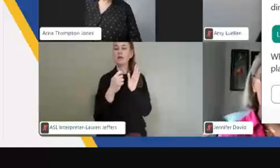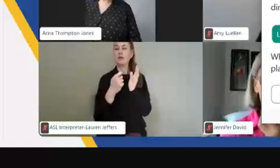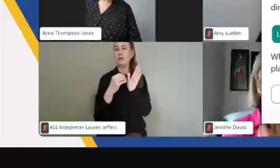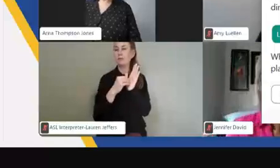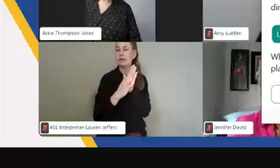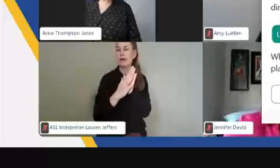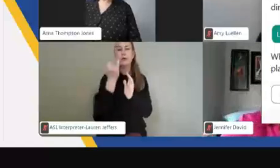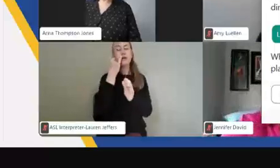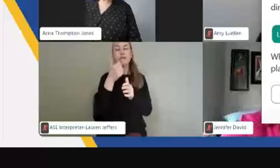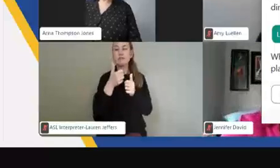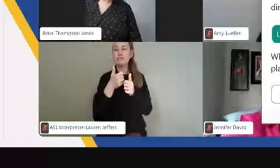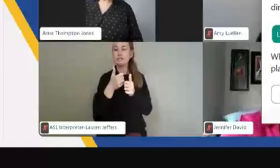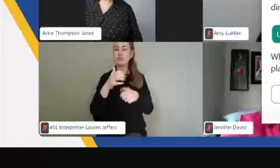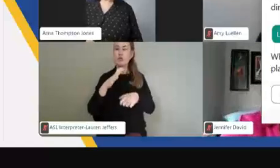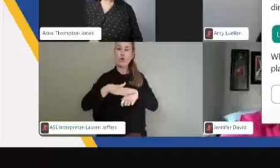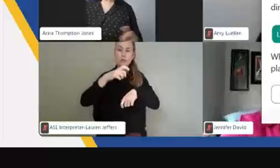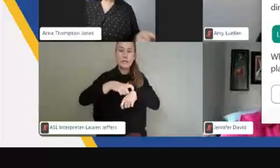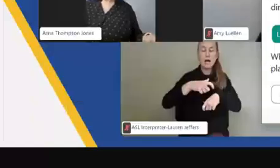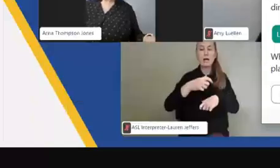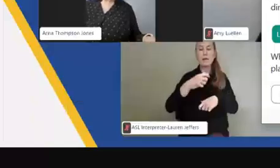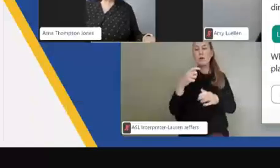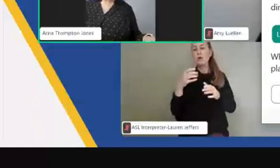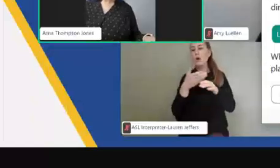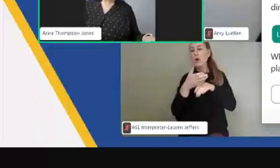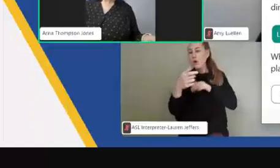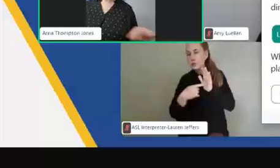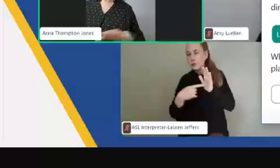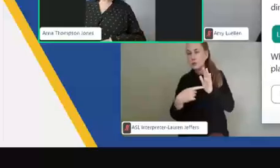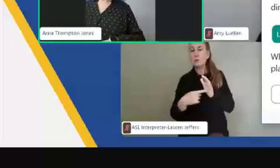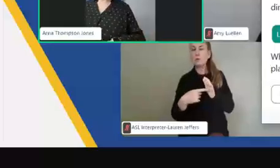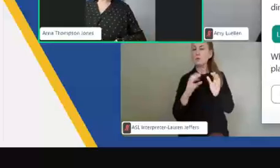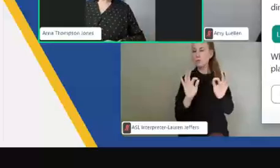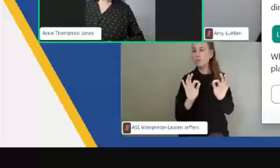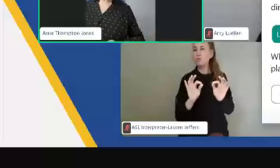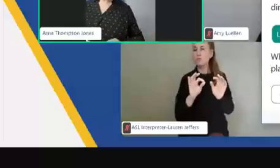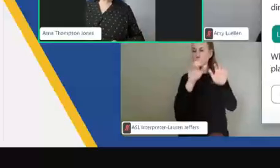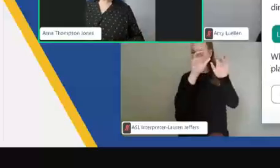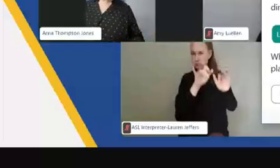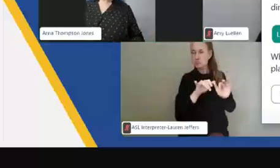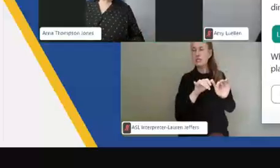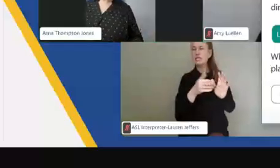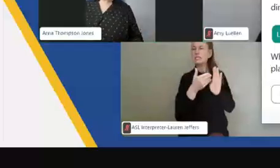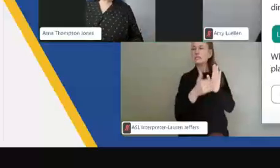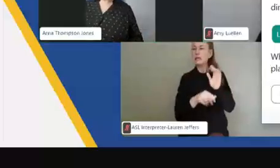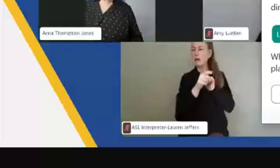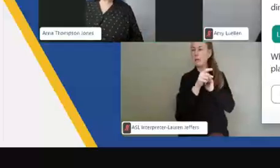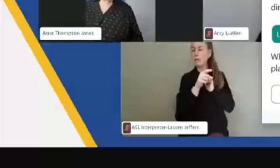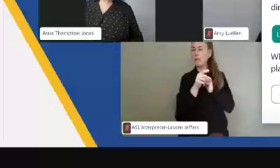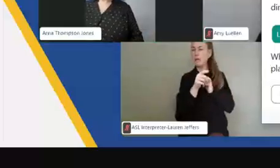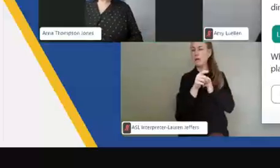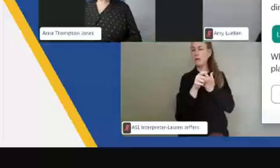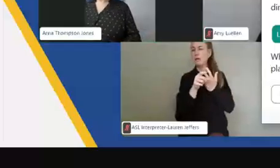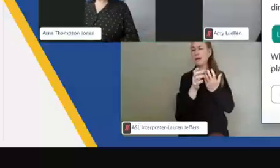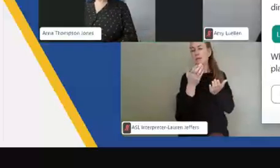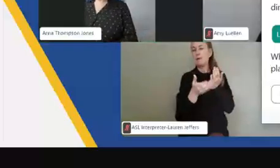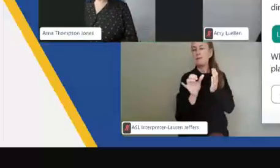needs work, and then if we are overdue. And for some of these indicators here, it could be things